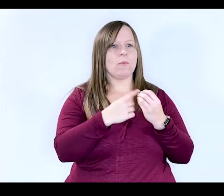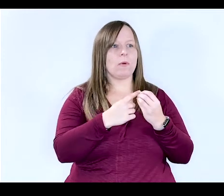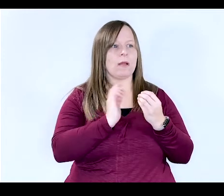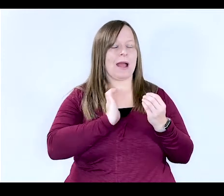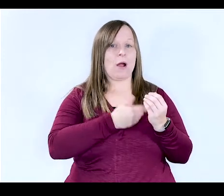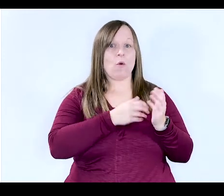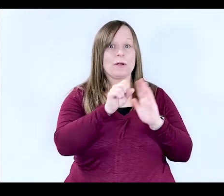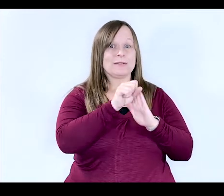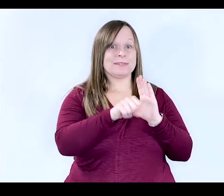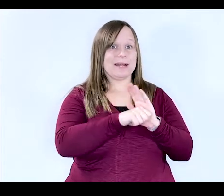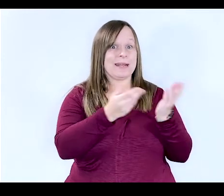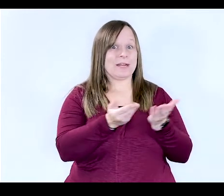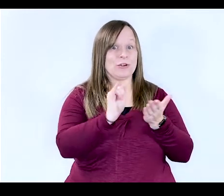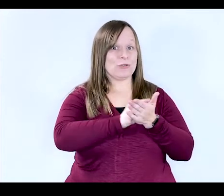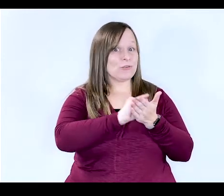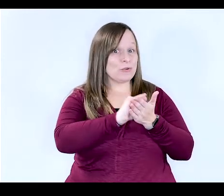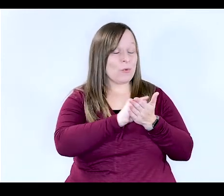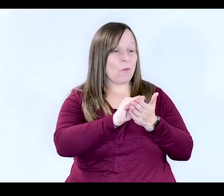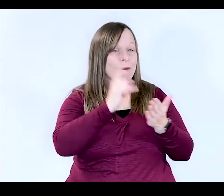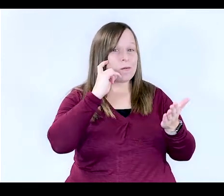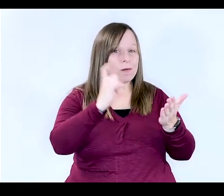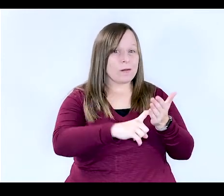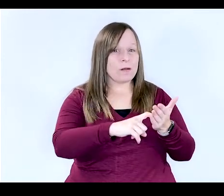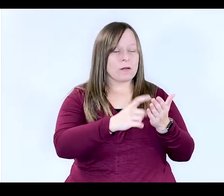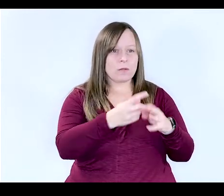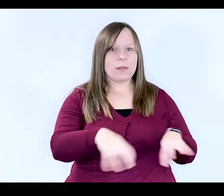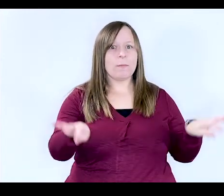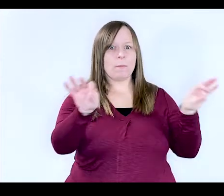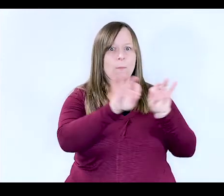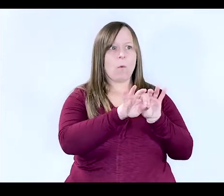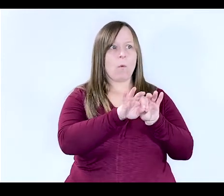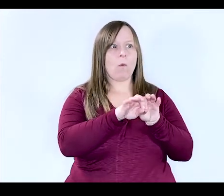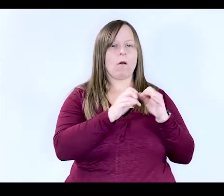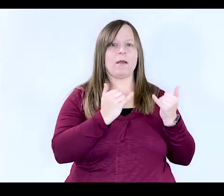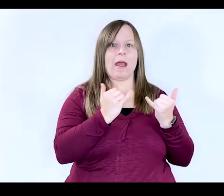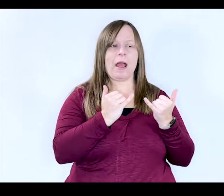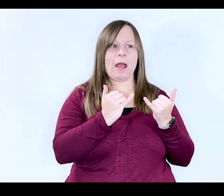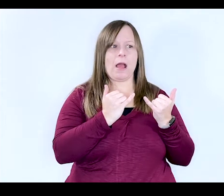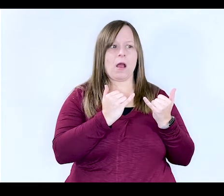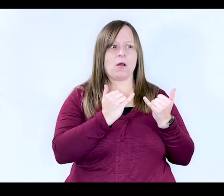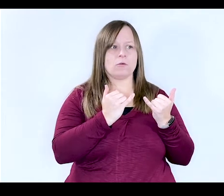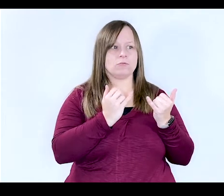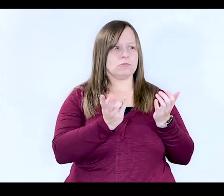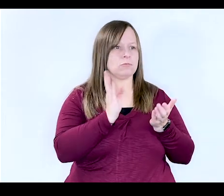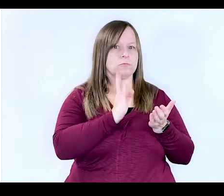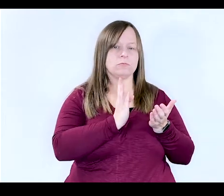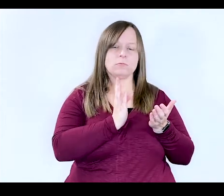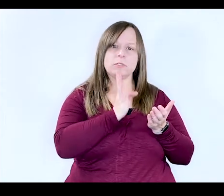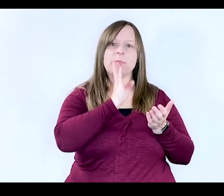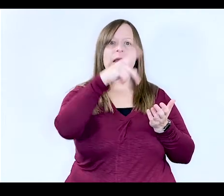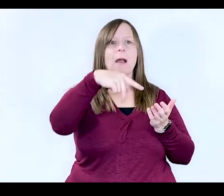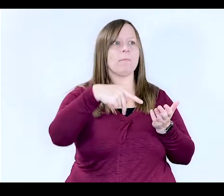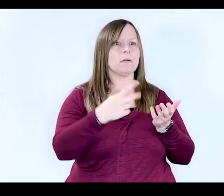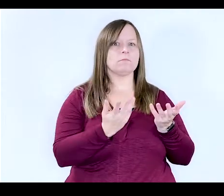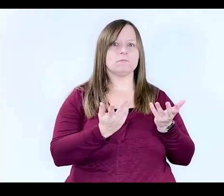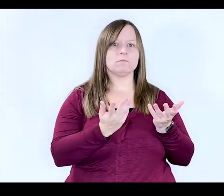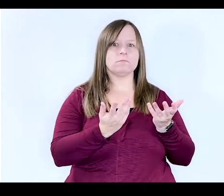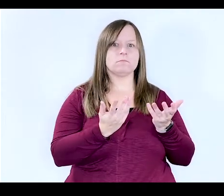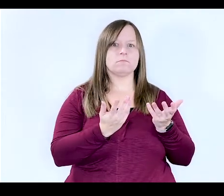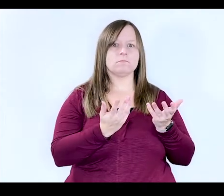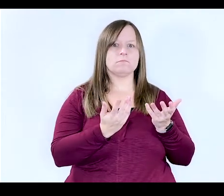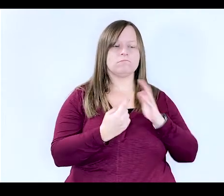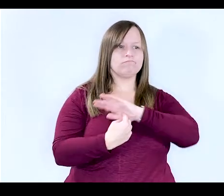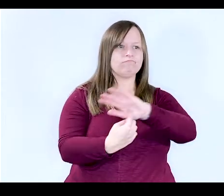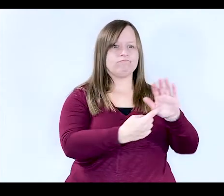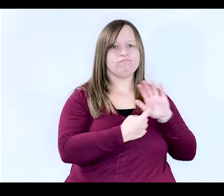take place in our own state here in New York, we find it very important now to step up and to pipe up,